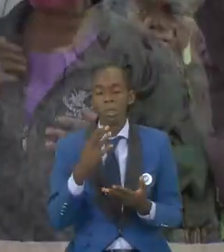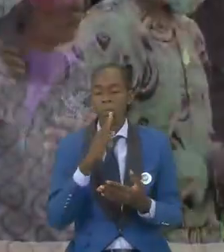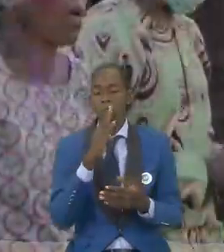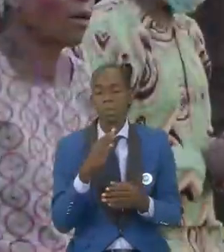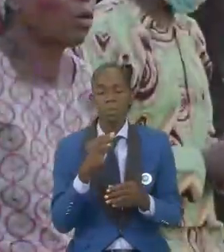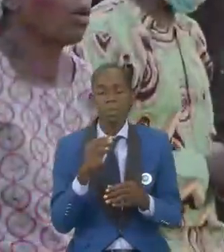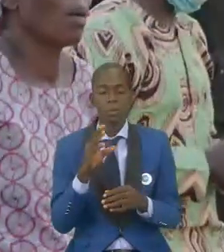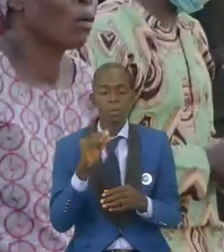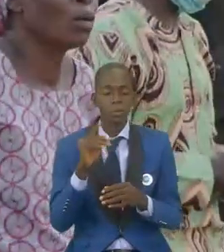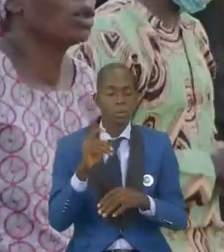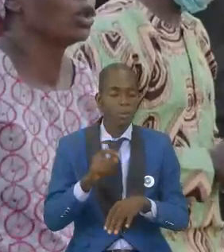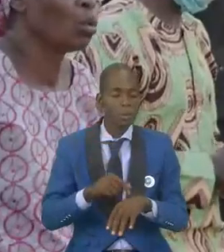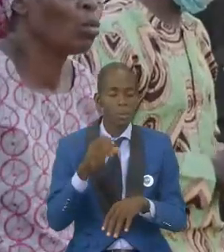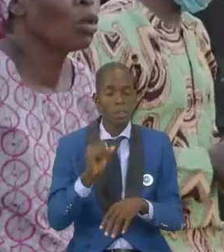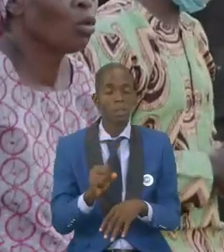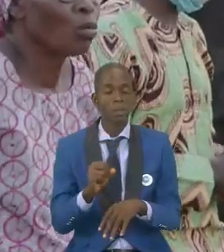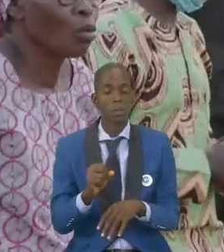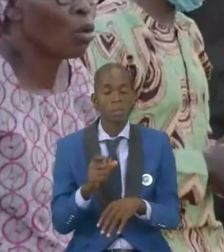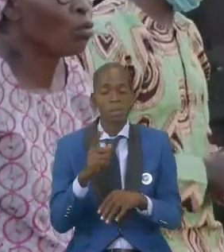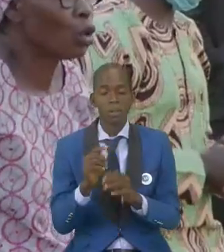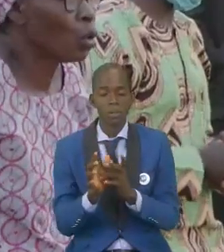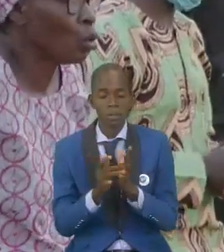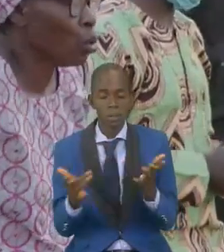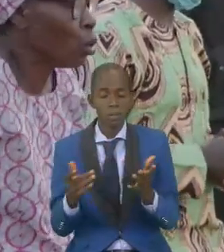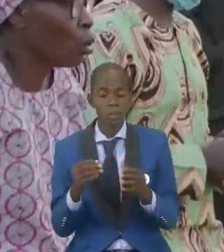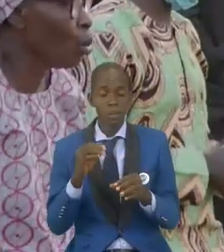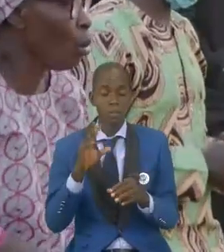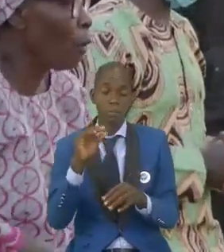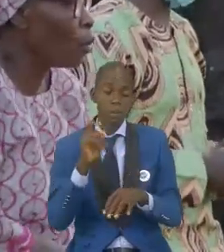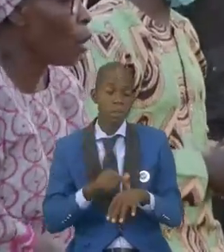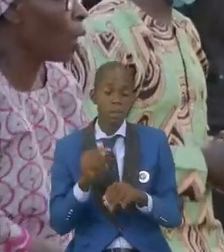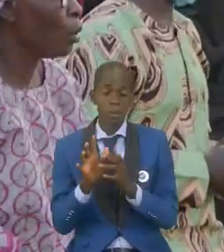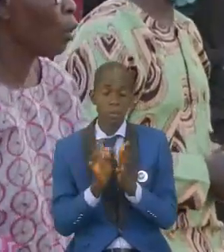tells us, be ready. Be ready ye therefore.